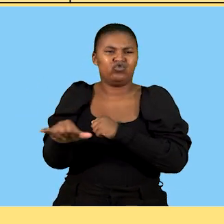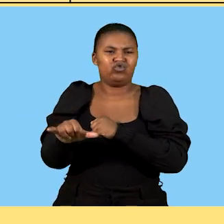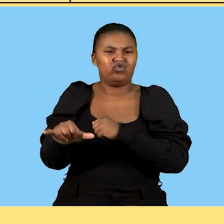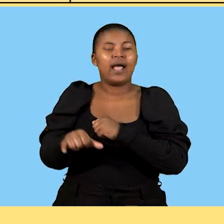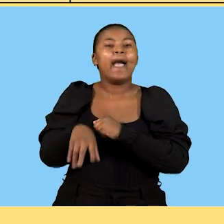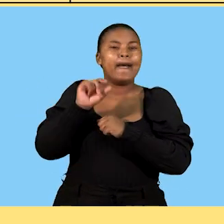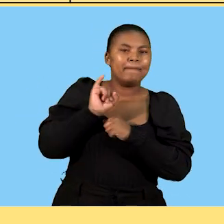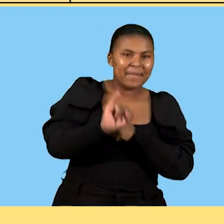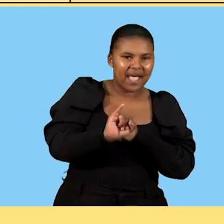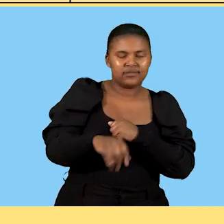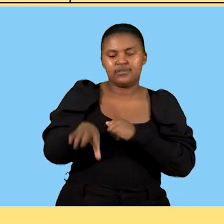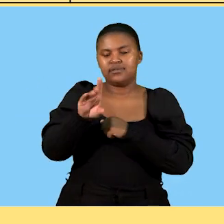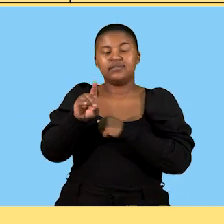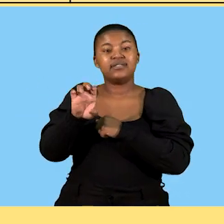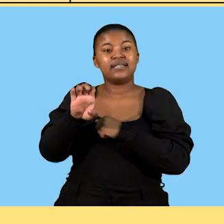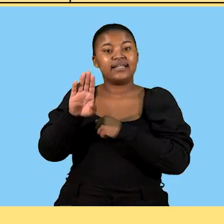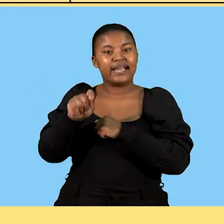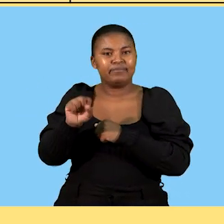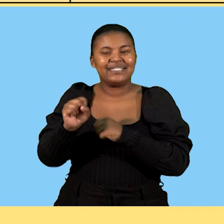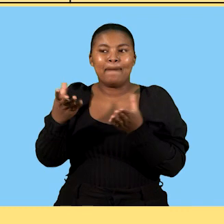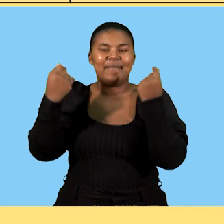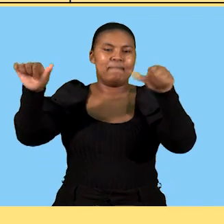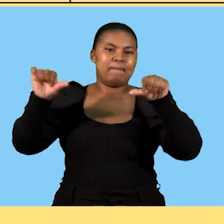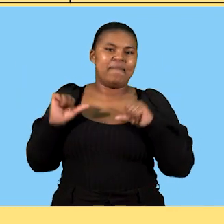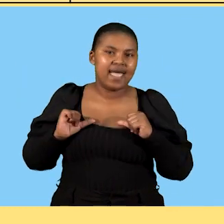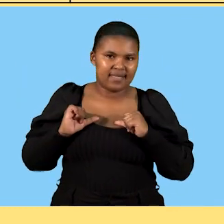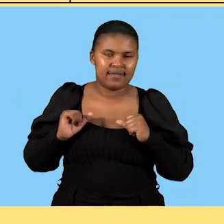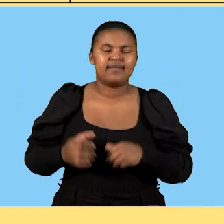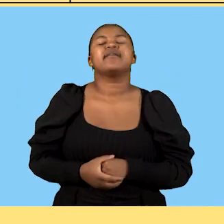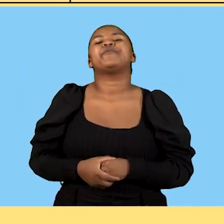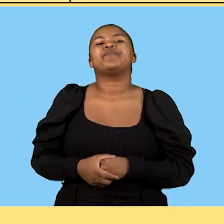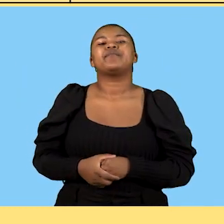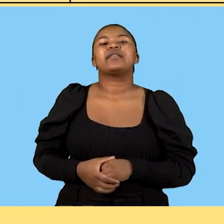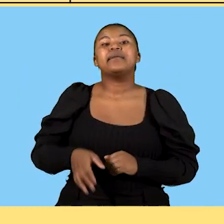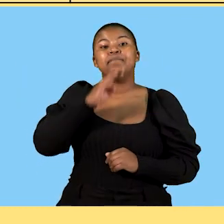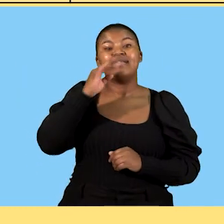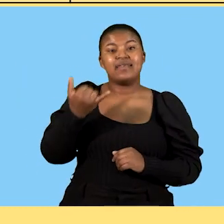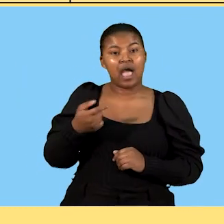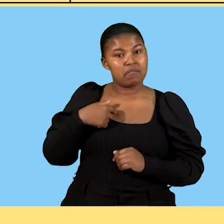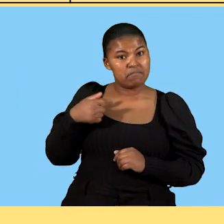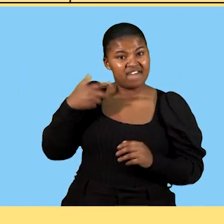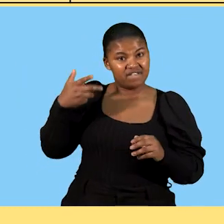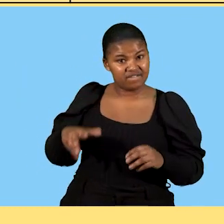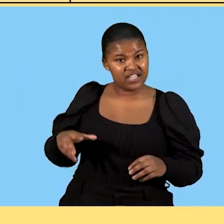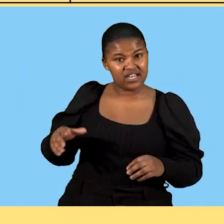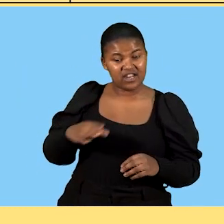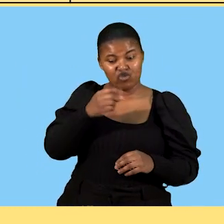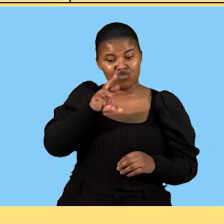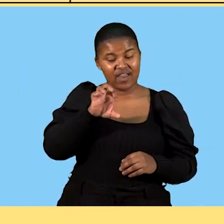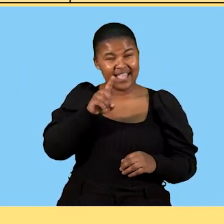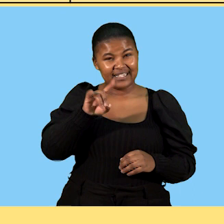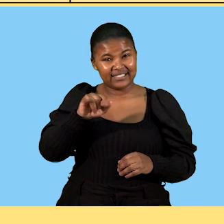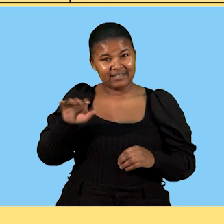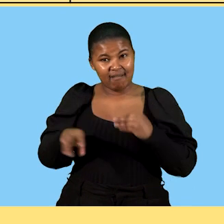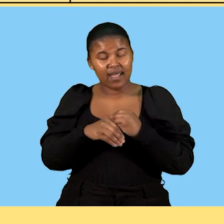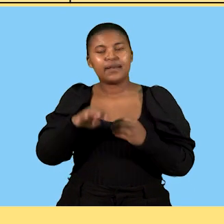bad debts recovered. And when I credit bad debts recovered, which is